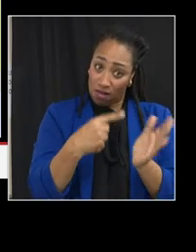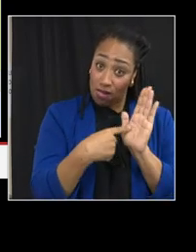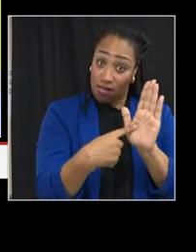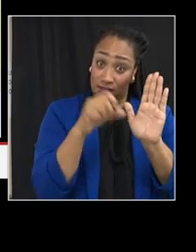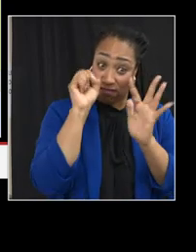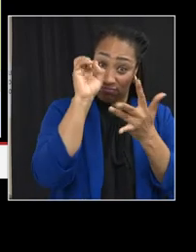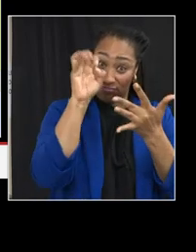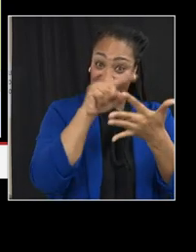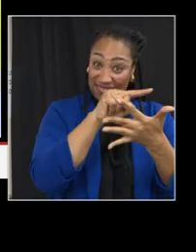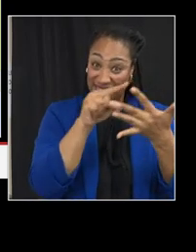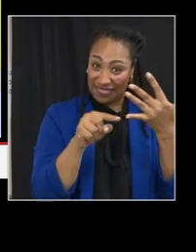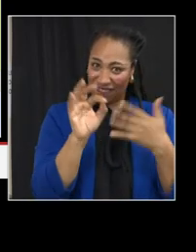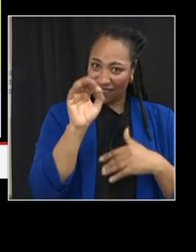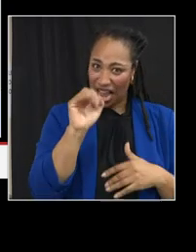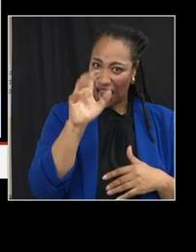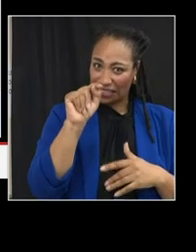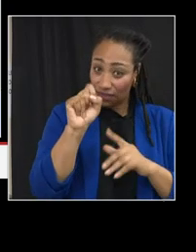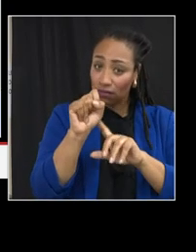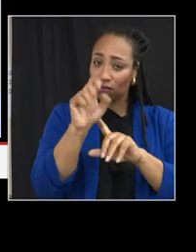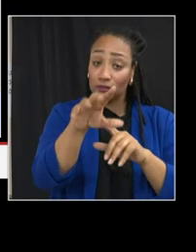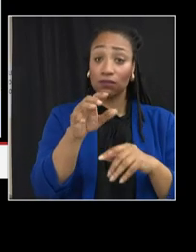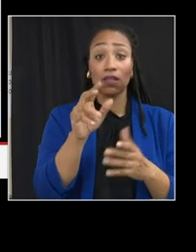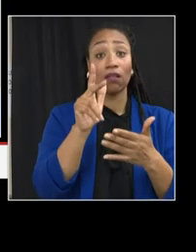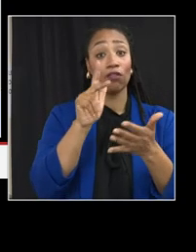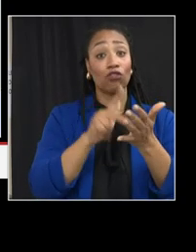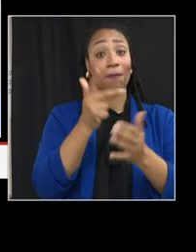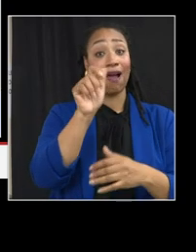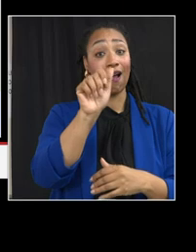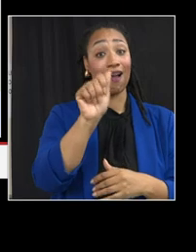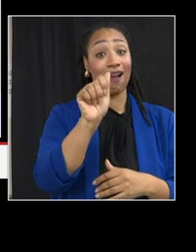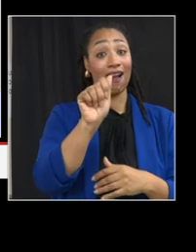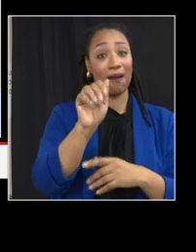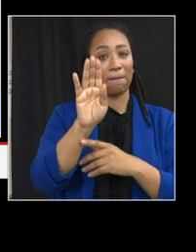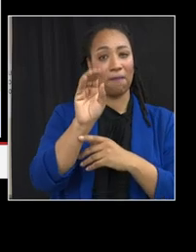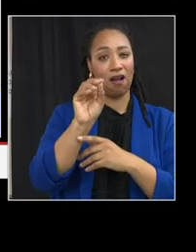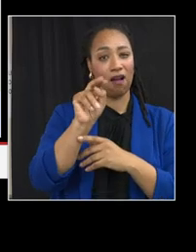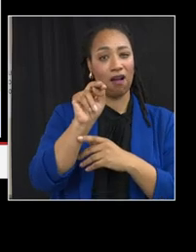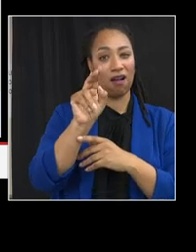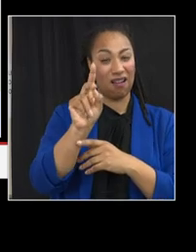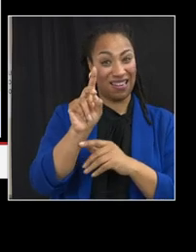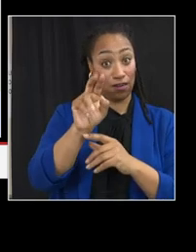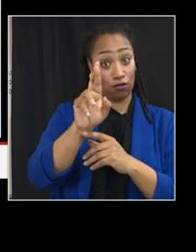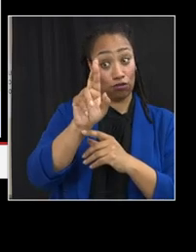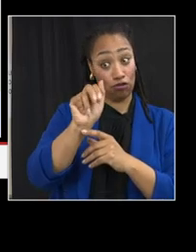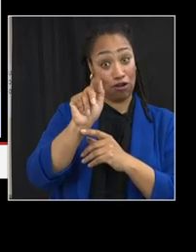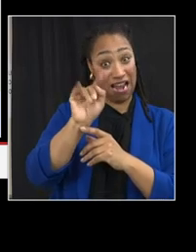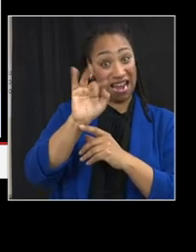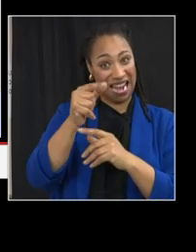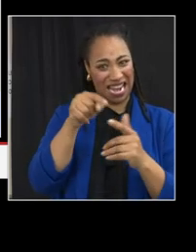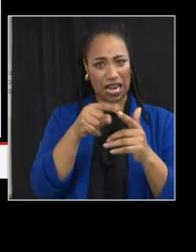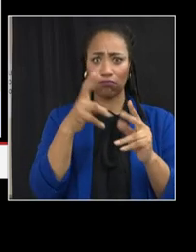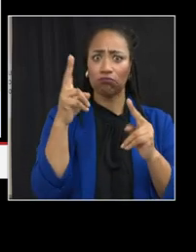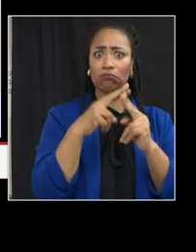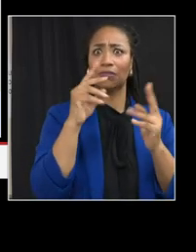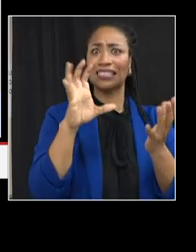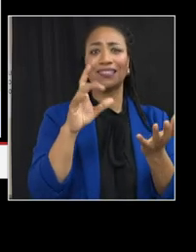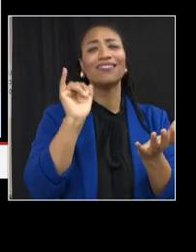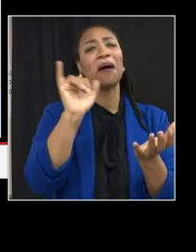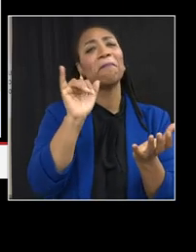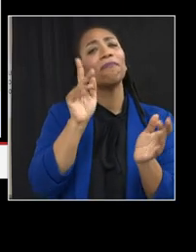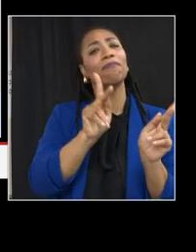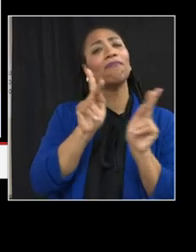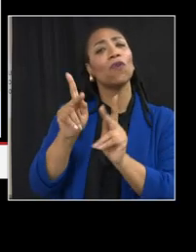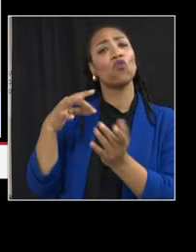rating. That's like having a very high credit score. High credit score is good,